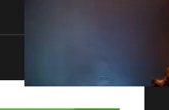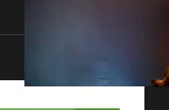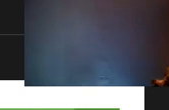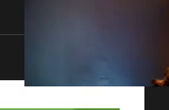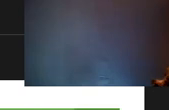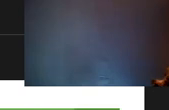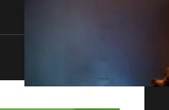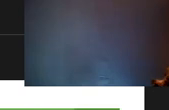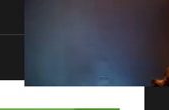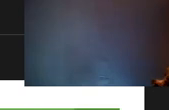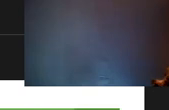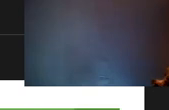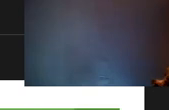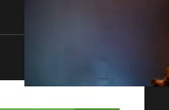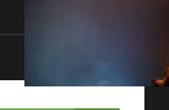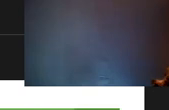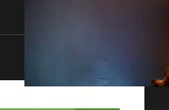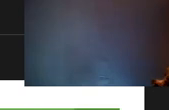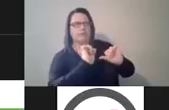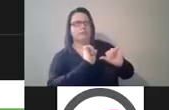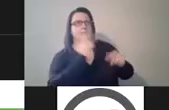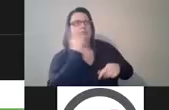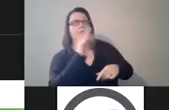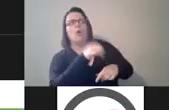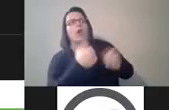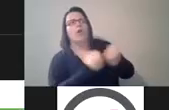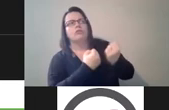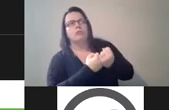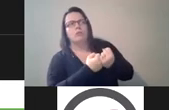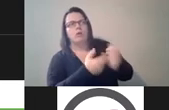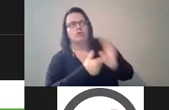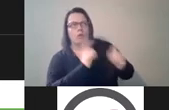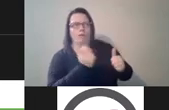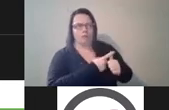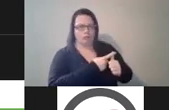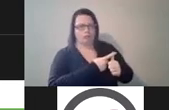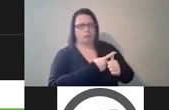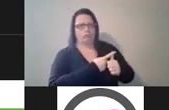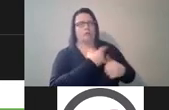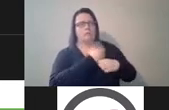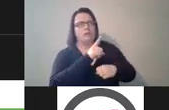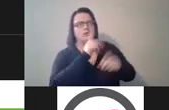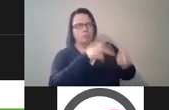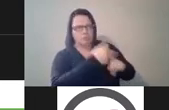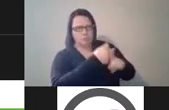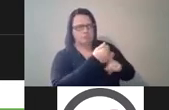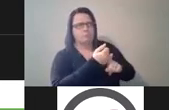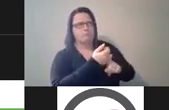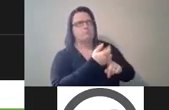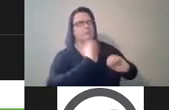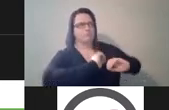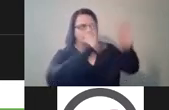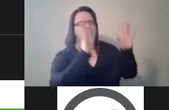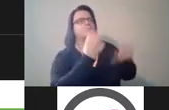assessment and to facilitate those supports and to ensure that the person is being heard. But it's certainly a service